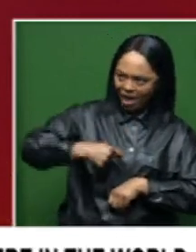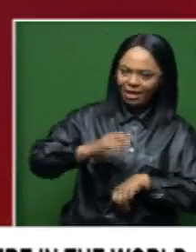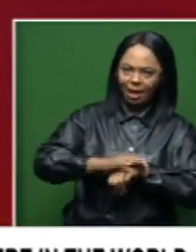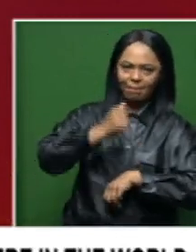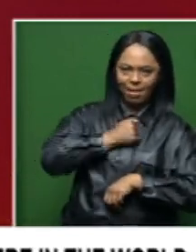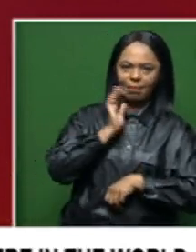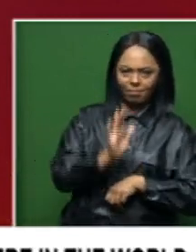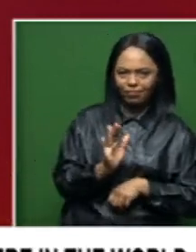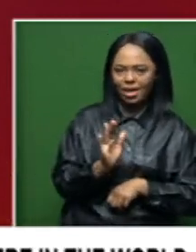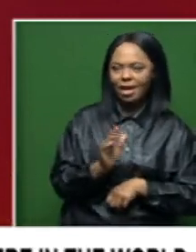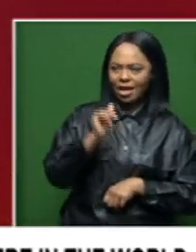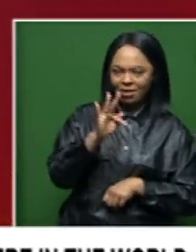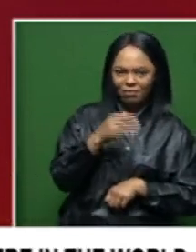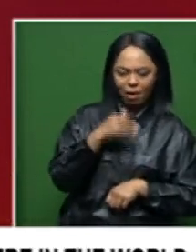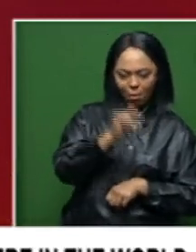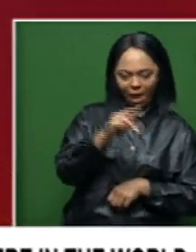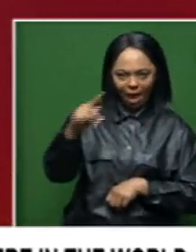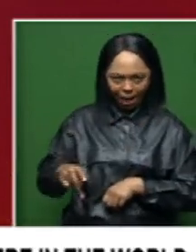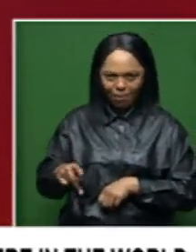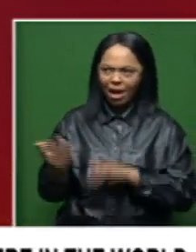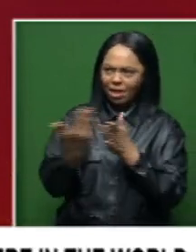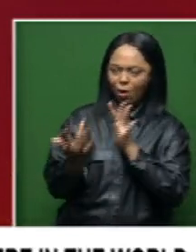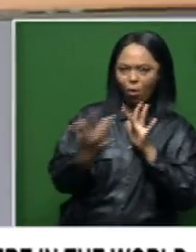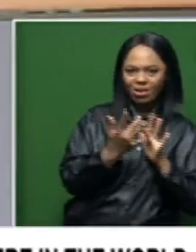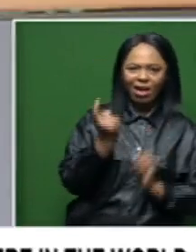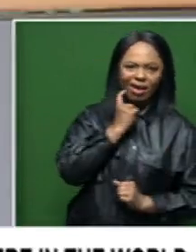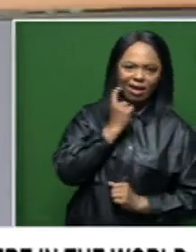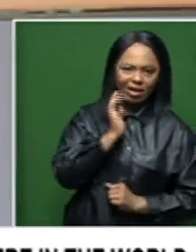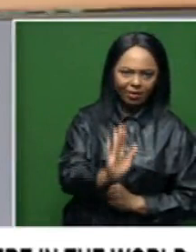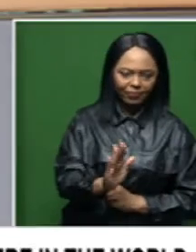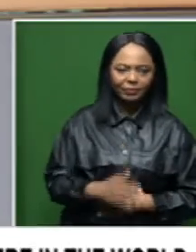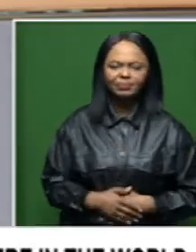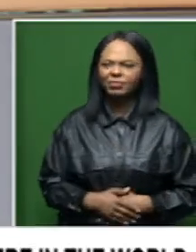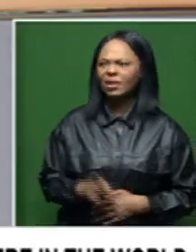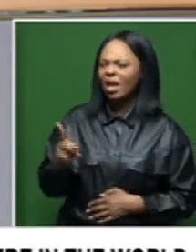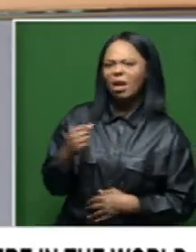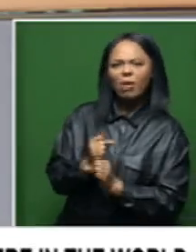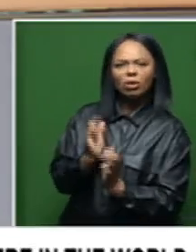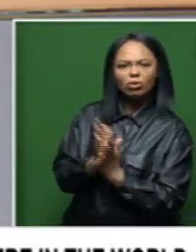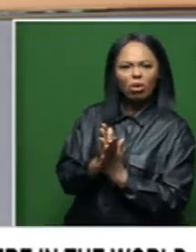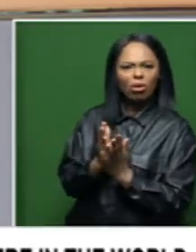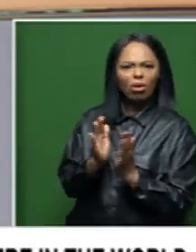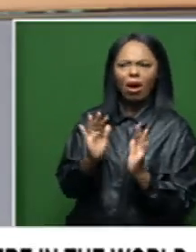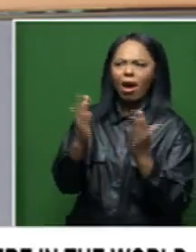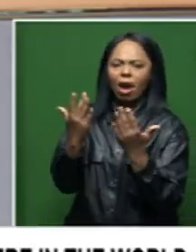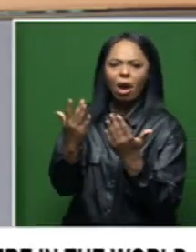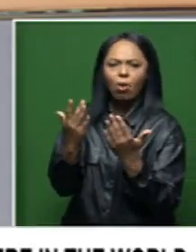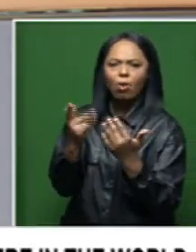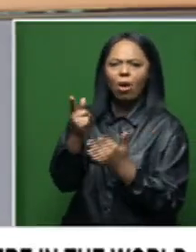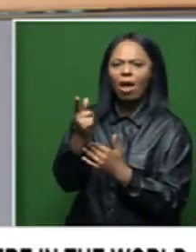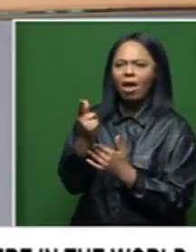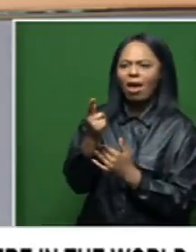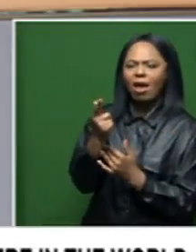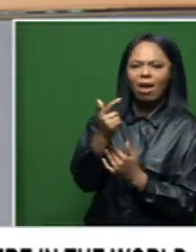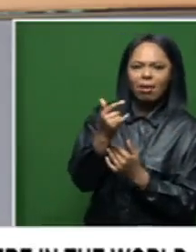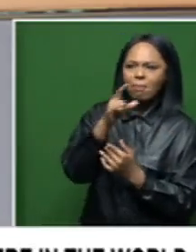app, I am available to be contacted by those trying to reach out. How do you ensure that people's details are private on